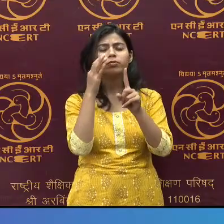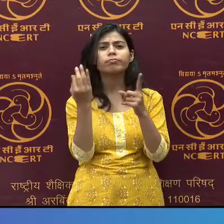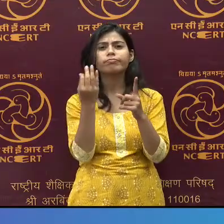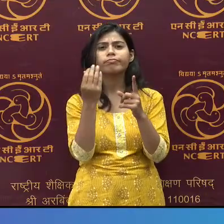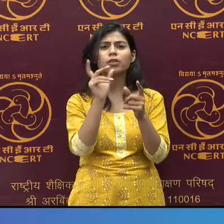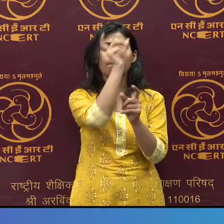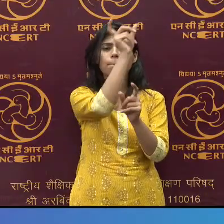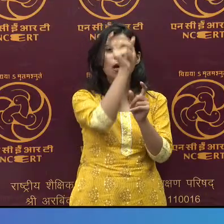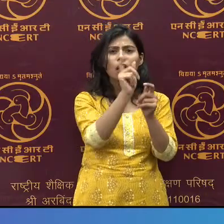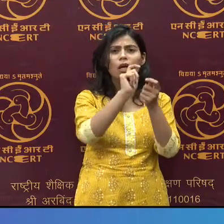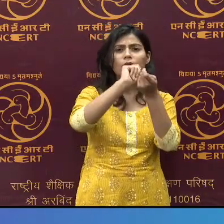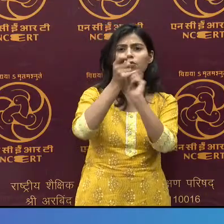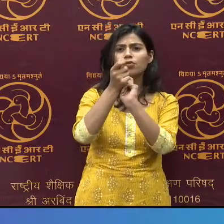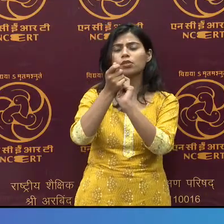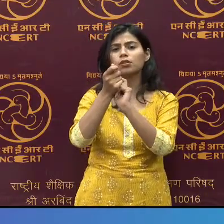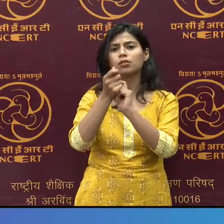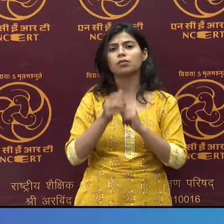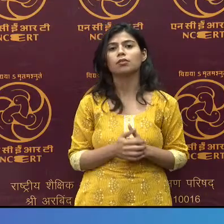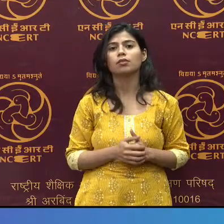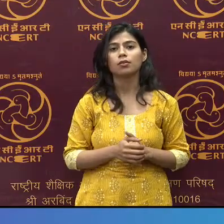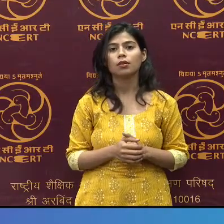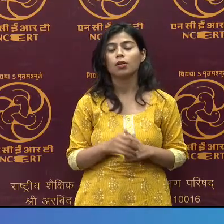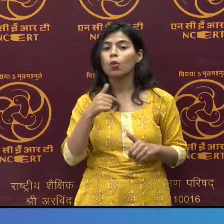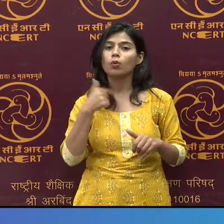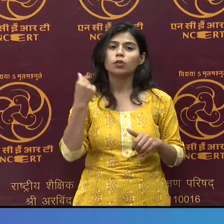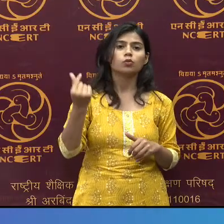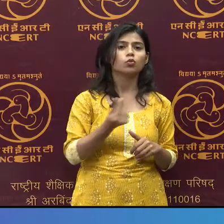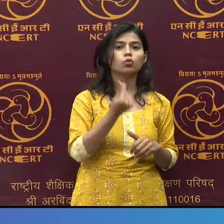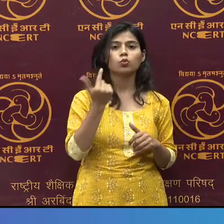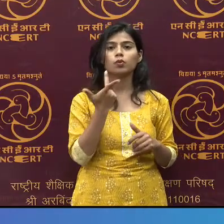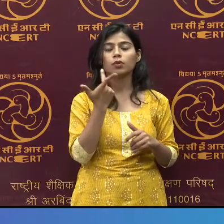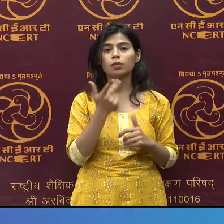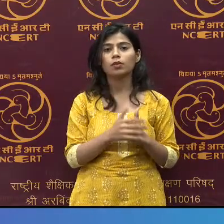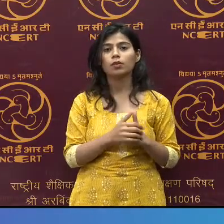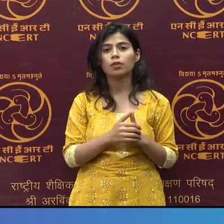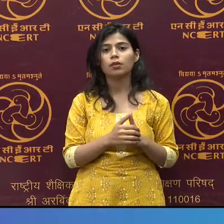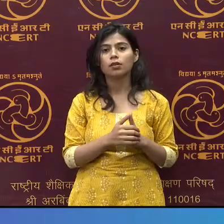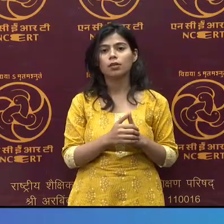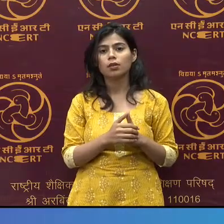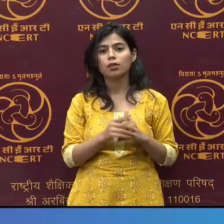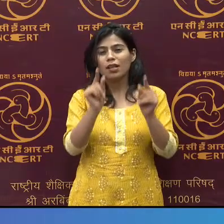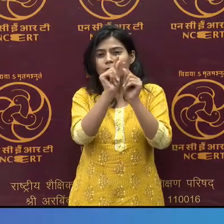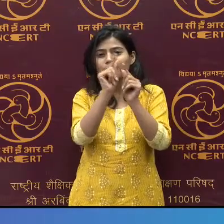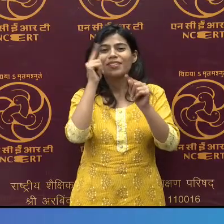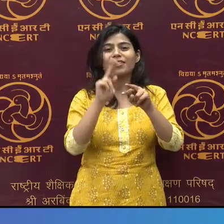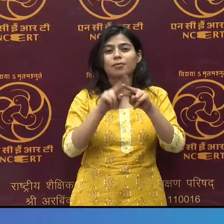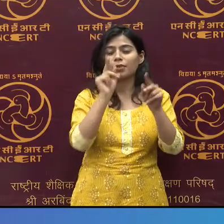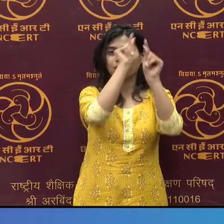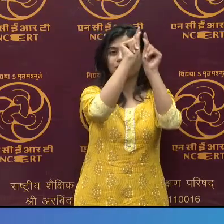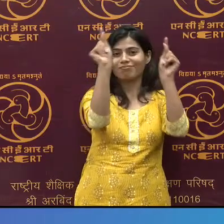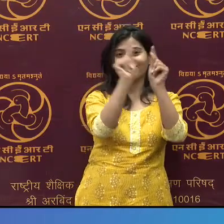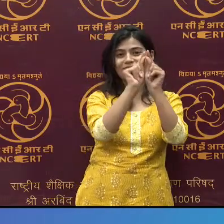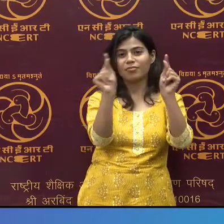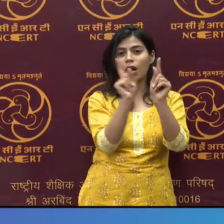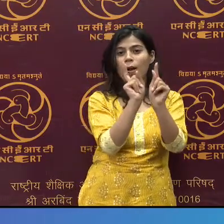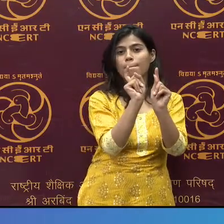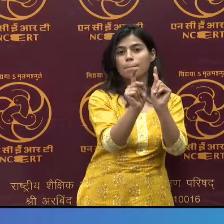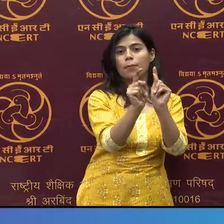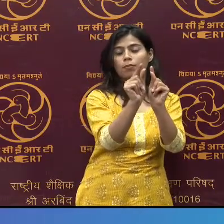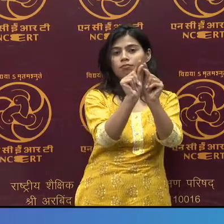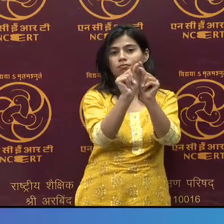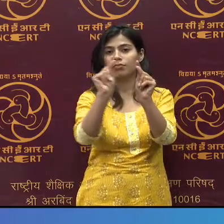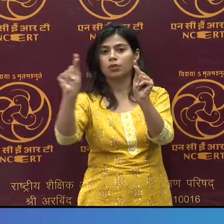So sometimes, usually earlier what we used to do, we used to leave a centimeter space in while changing the Which paragraph. is called